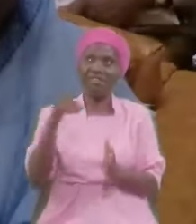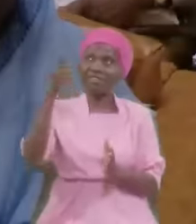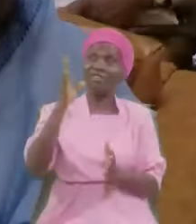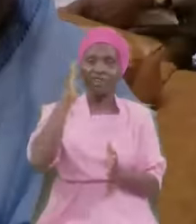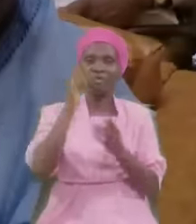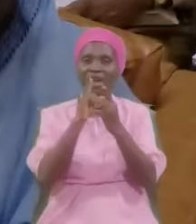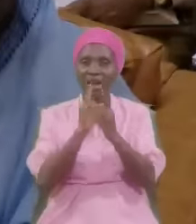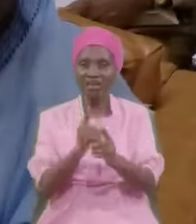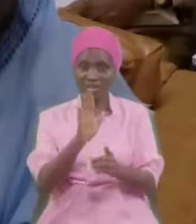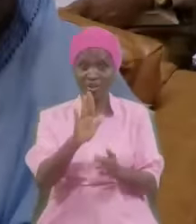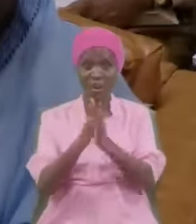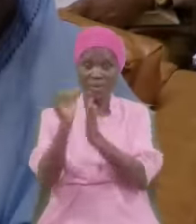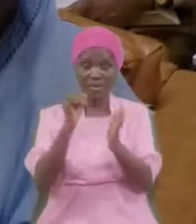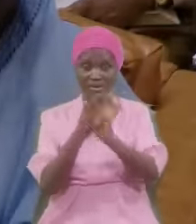prayer.